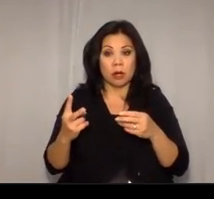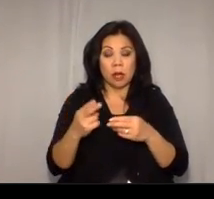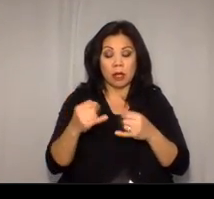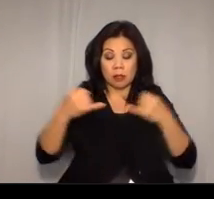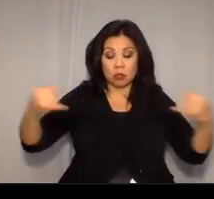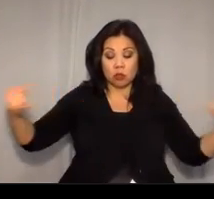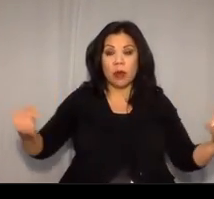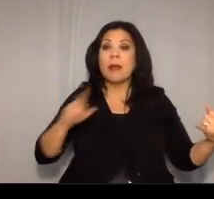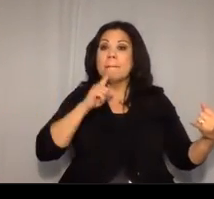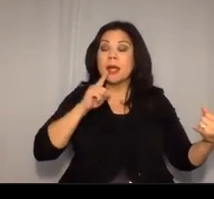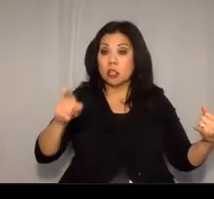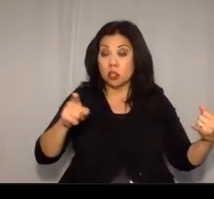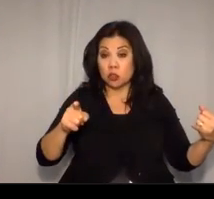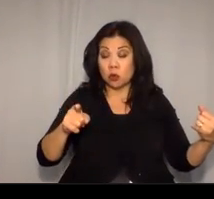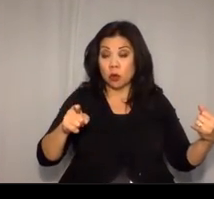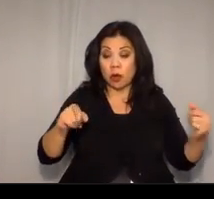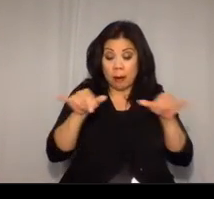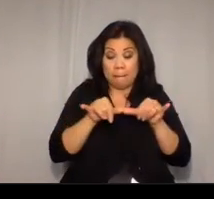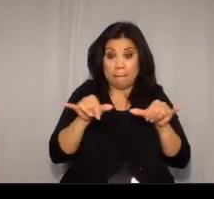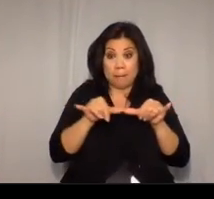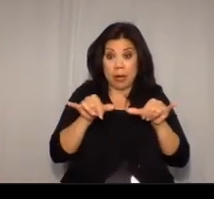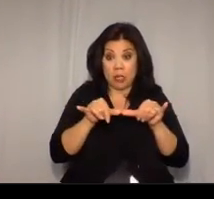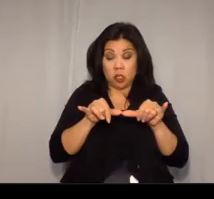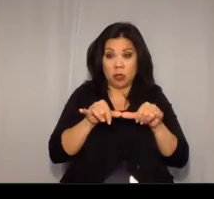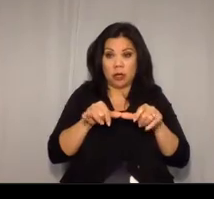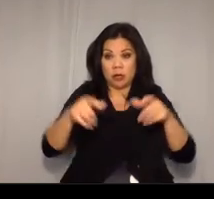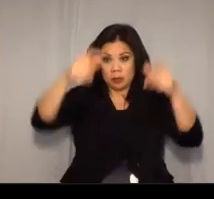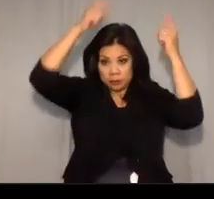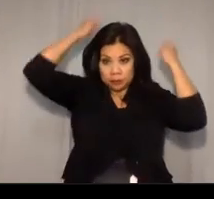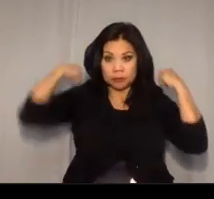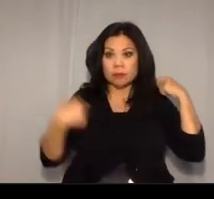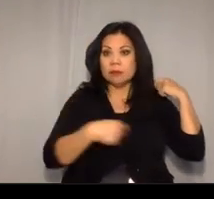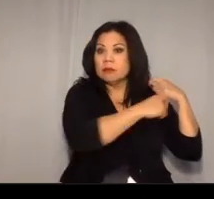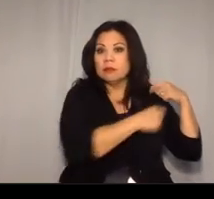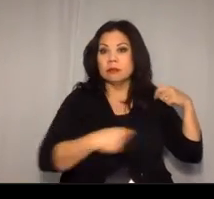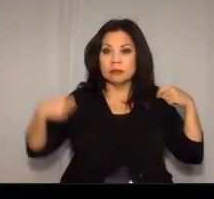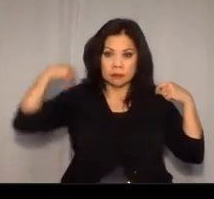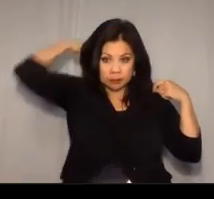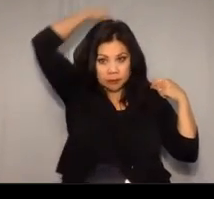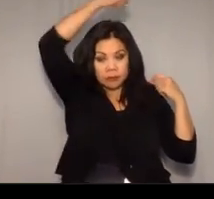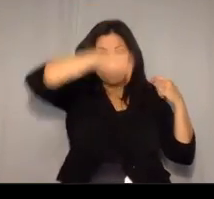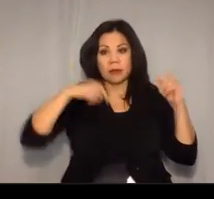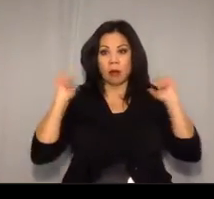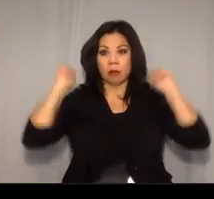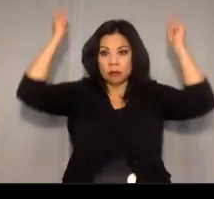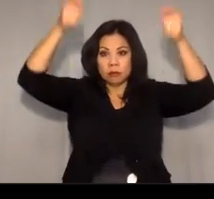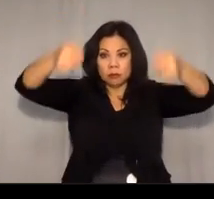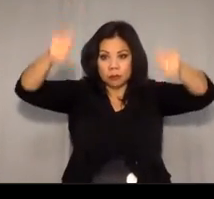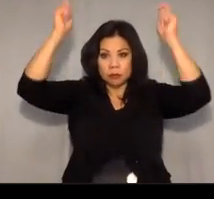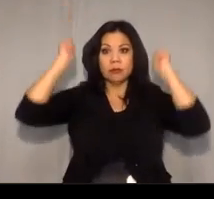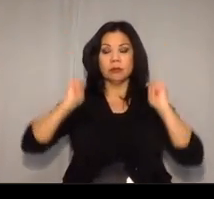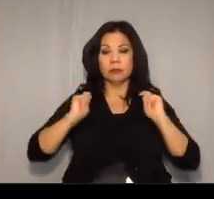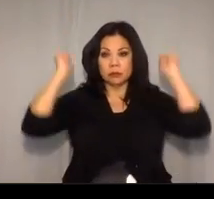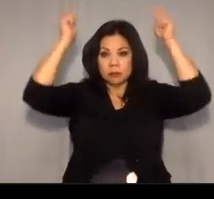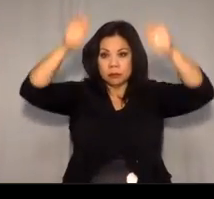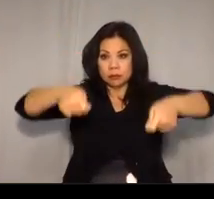thread, make sure that you measure it by putting it around your own head to make sure that after you're finished with this, that this beautiful